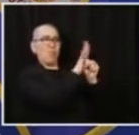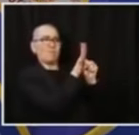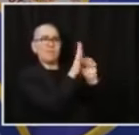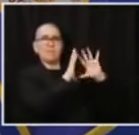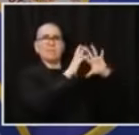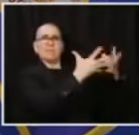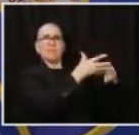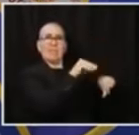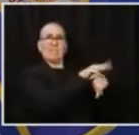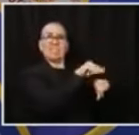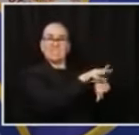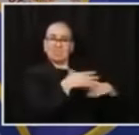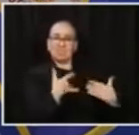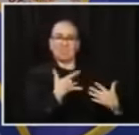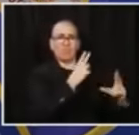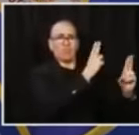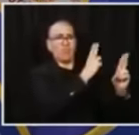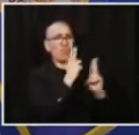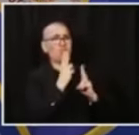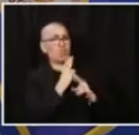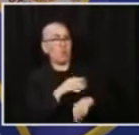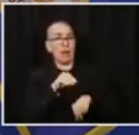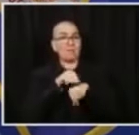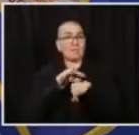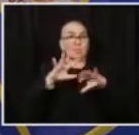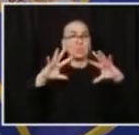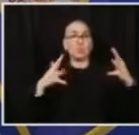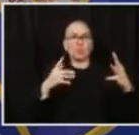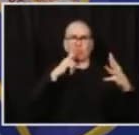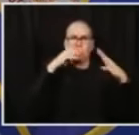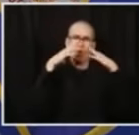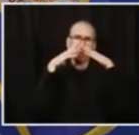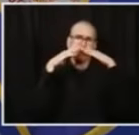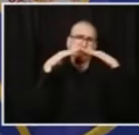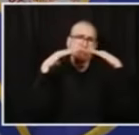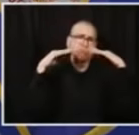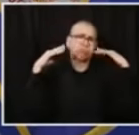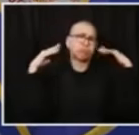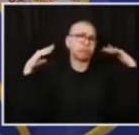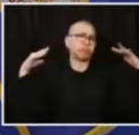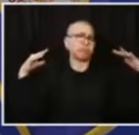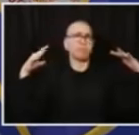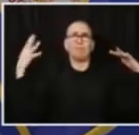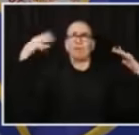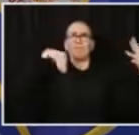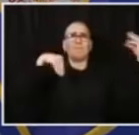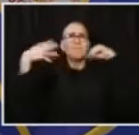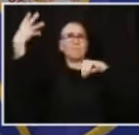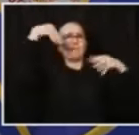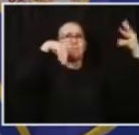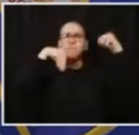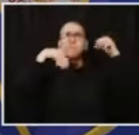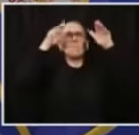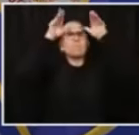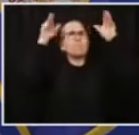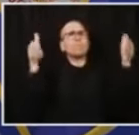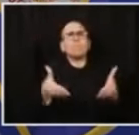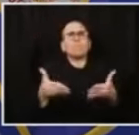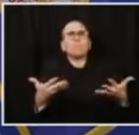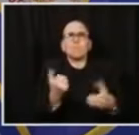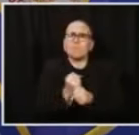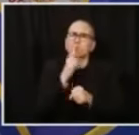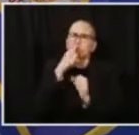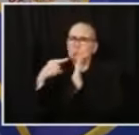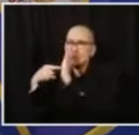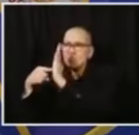Allocation Advisory Group consists of a diverse group of individuals throughout the state with a focus on ensuring broad representation across healthcare and